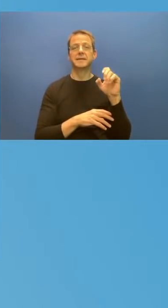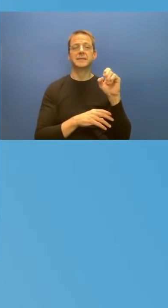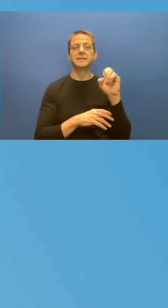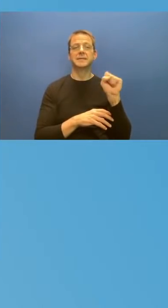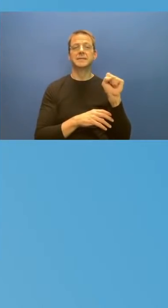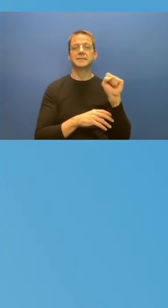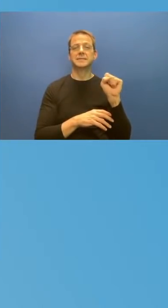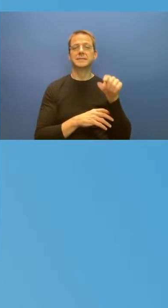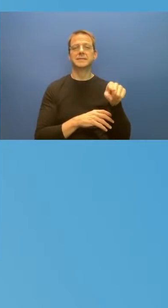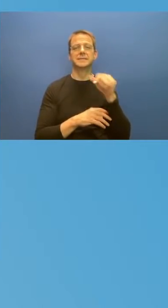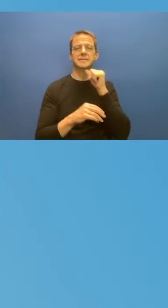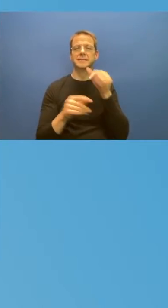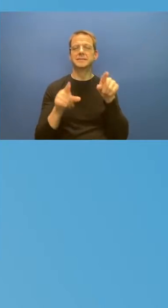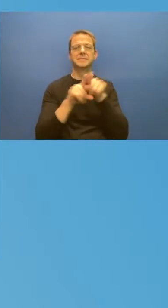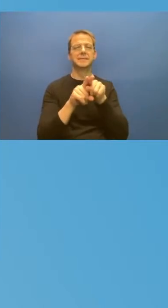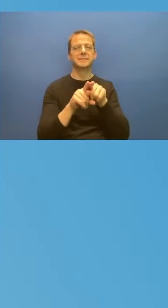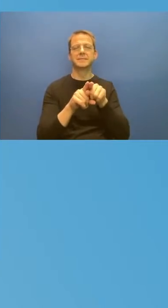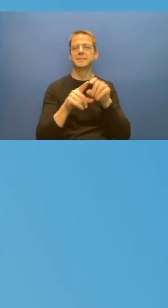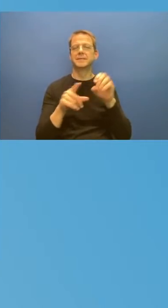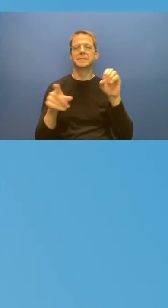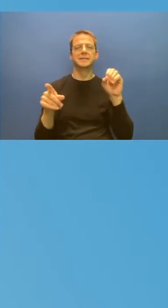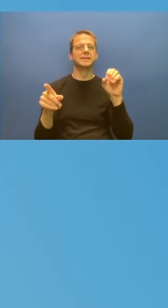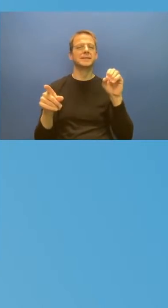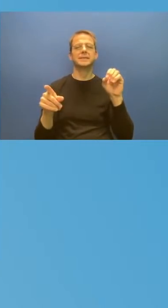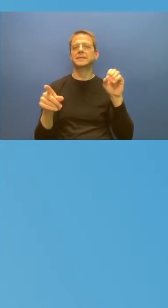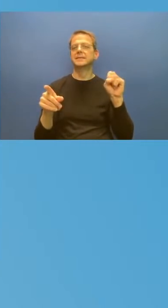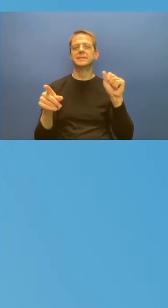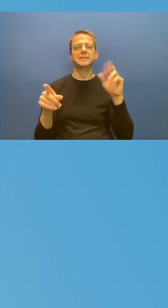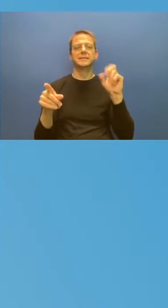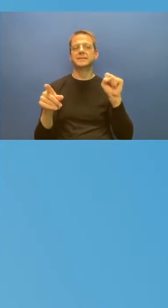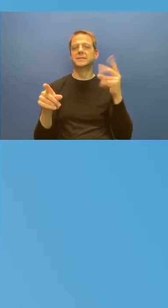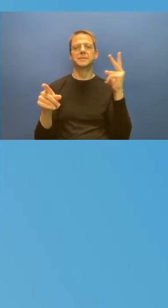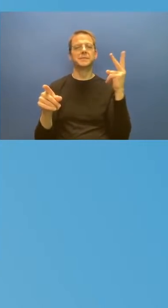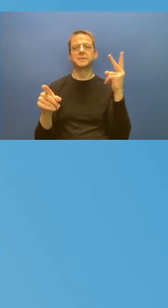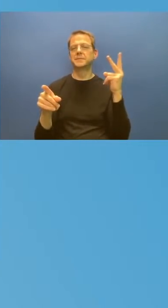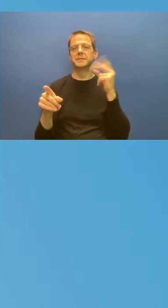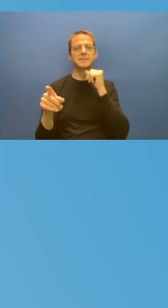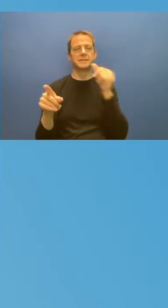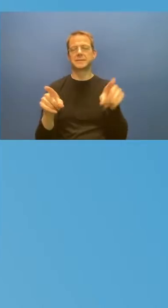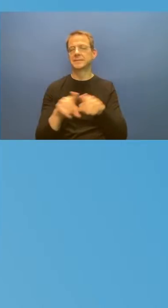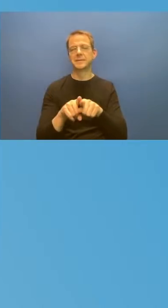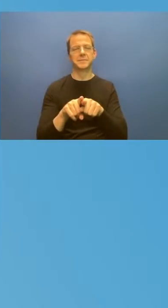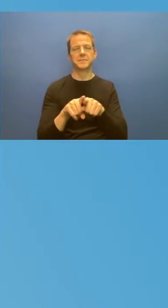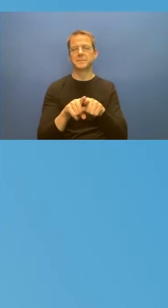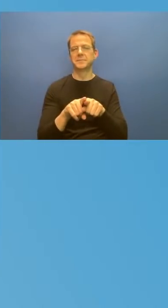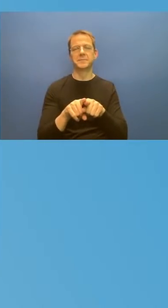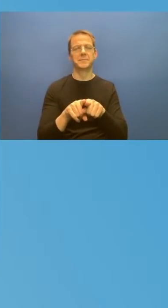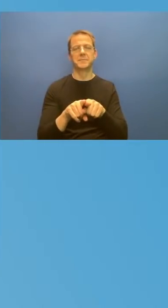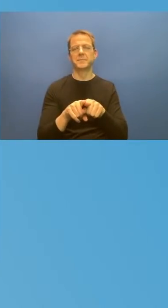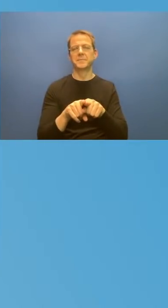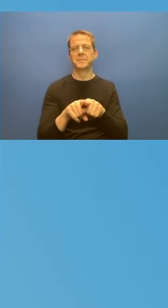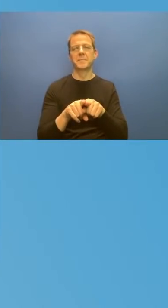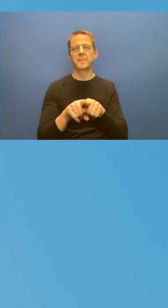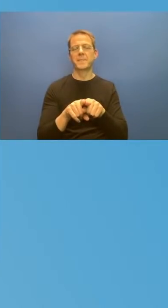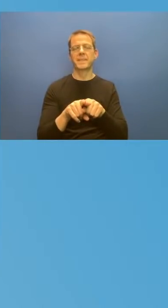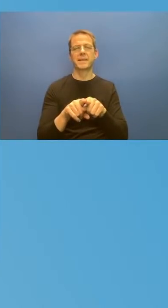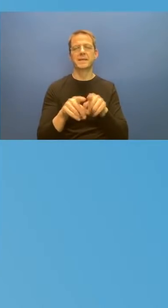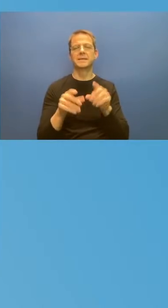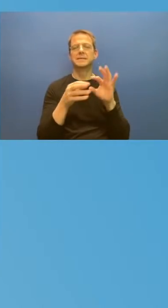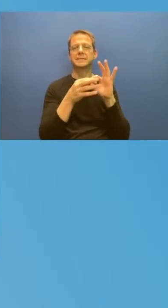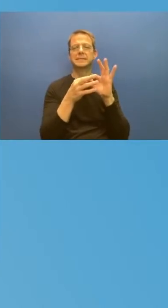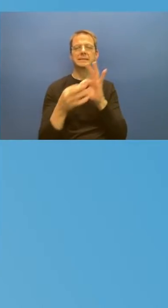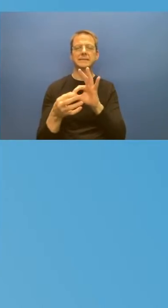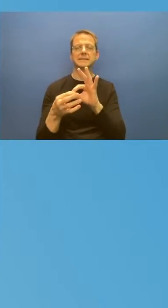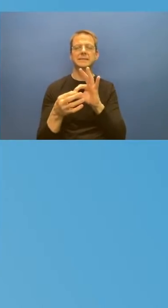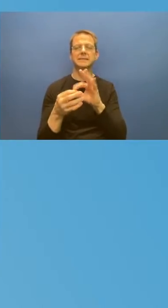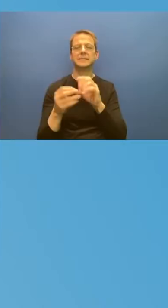In respect to evolution, I think Jason had some good points on what I consider to be barriers.